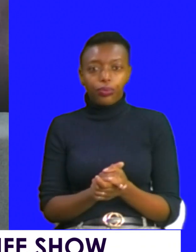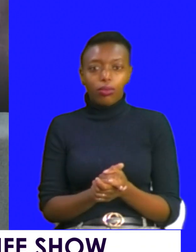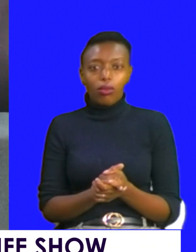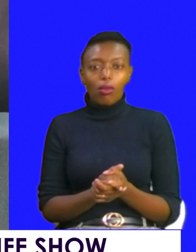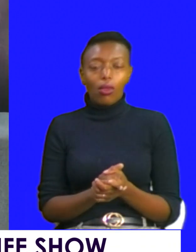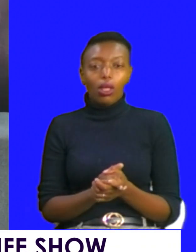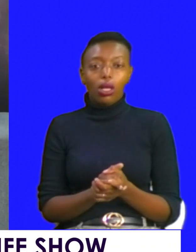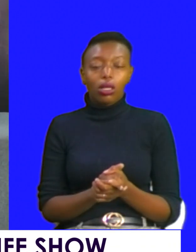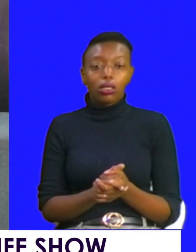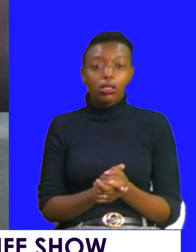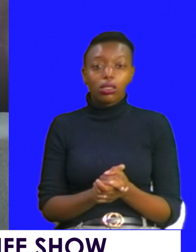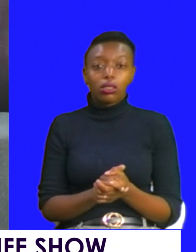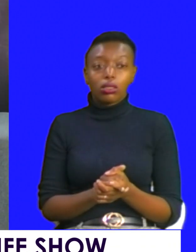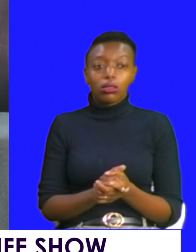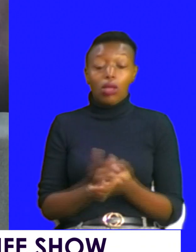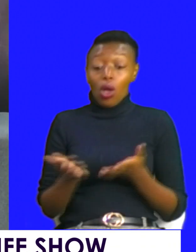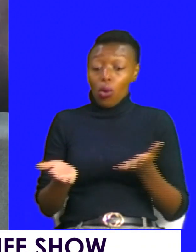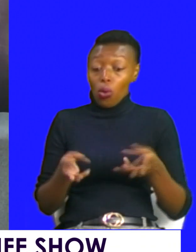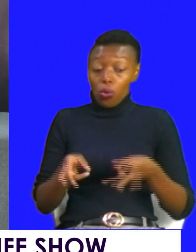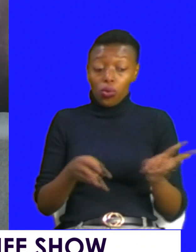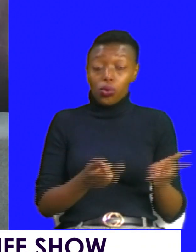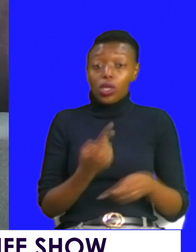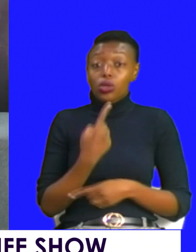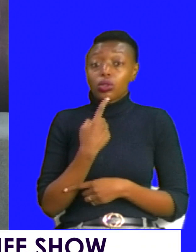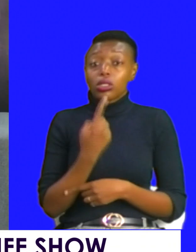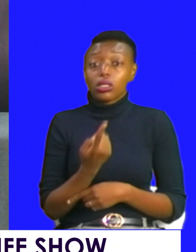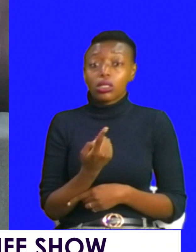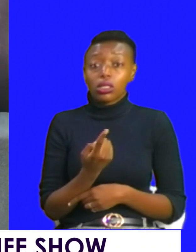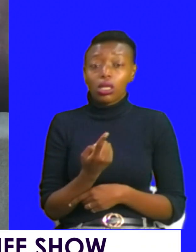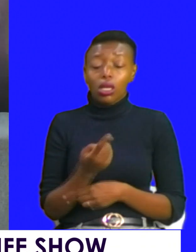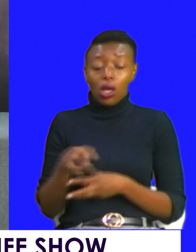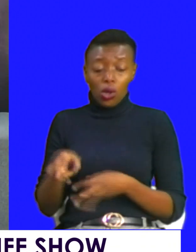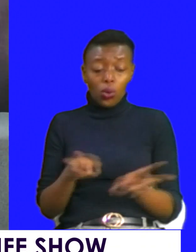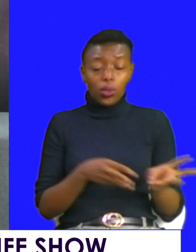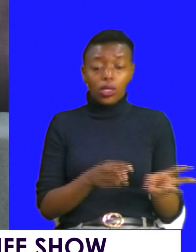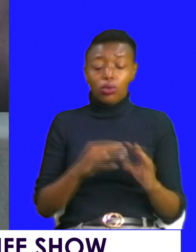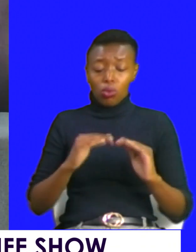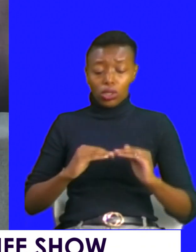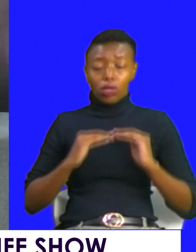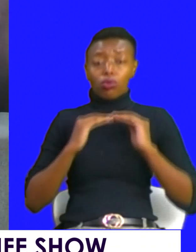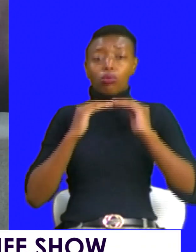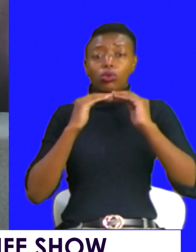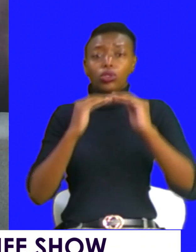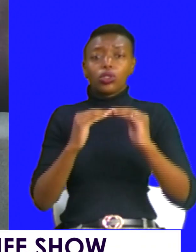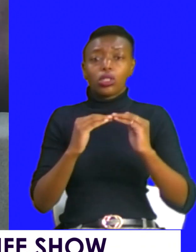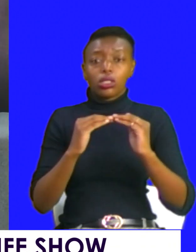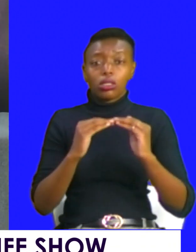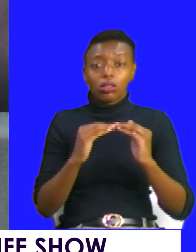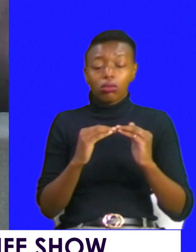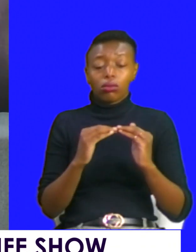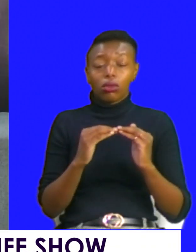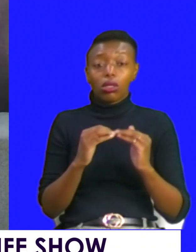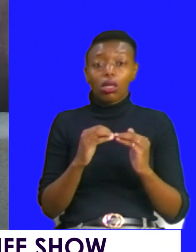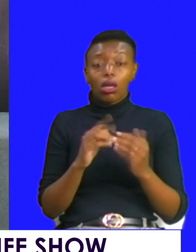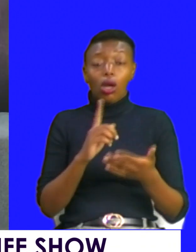you would pitch, even if, let's say, you are looking for a job, let's say you are looking for a promotion, let's say you want to tell someone what you do. Right. In